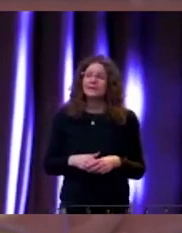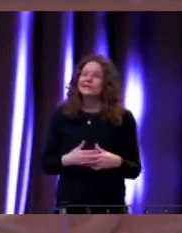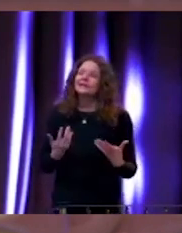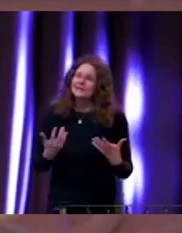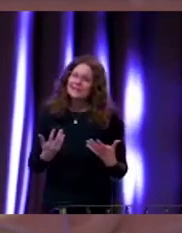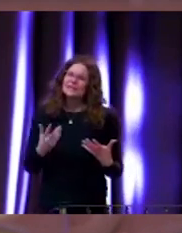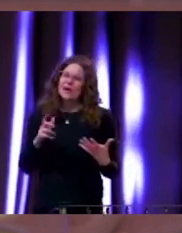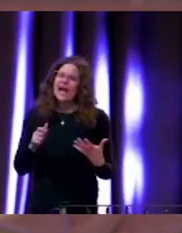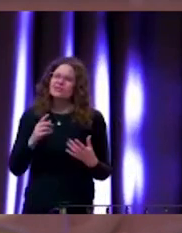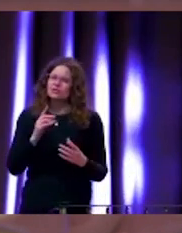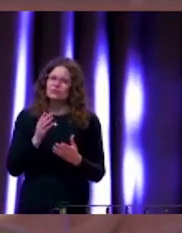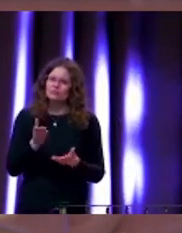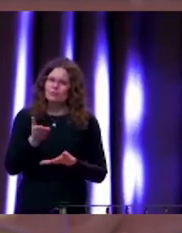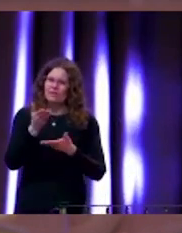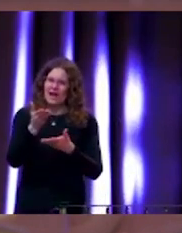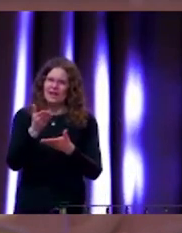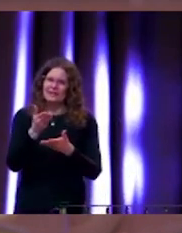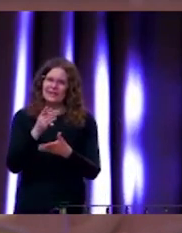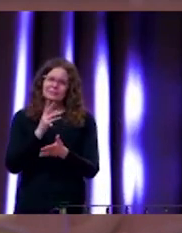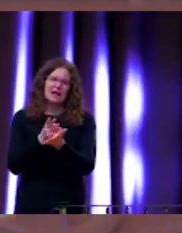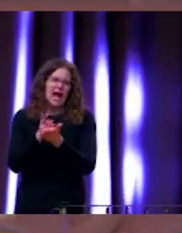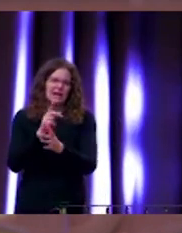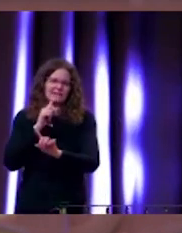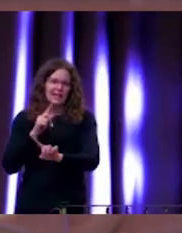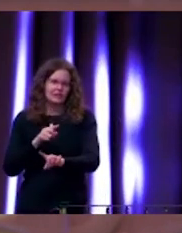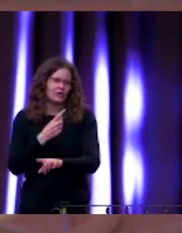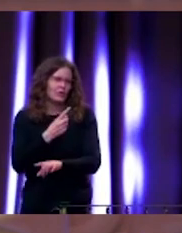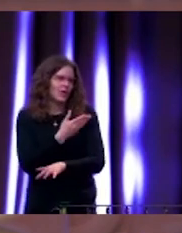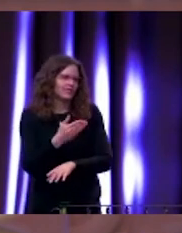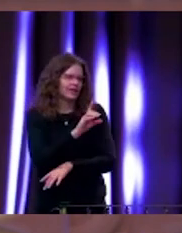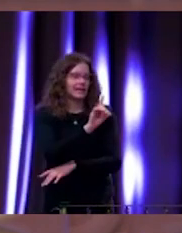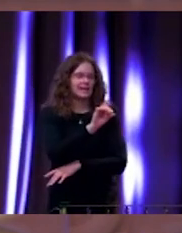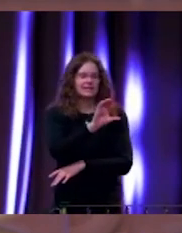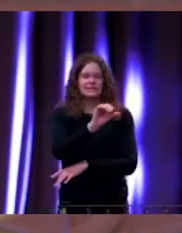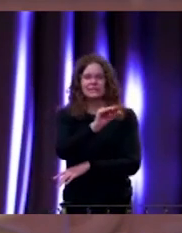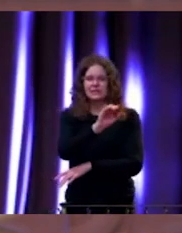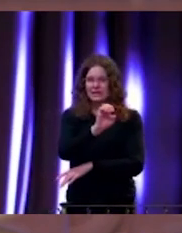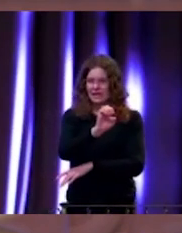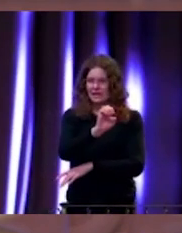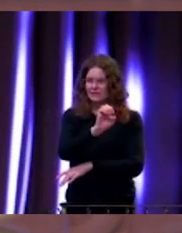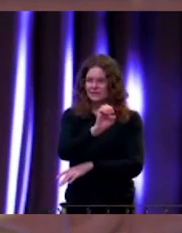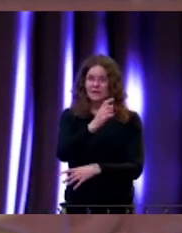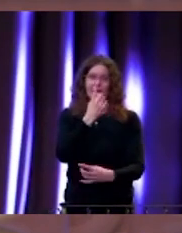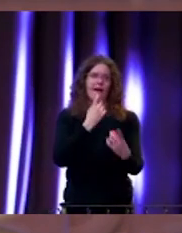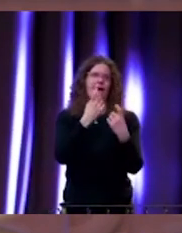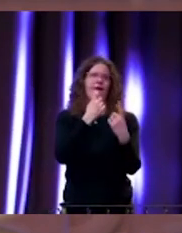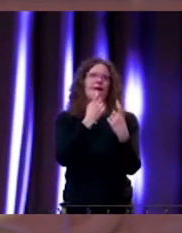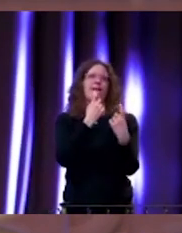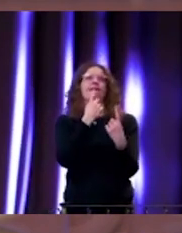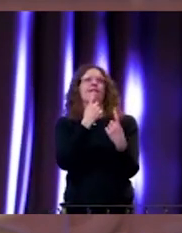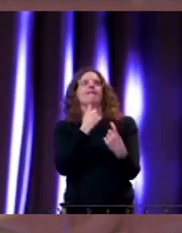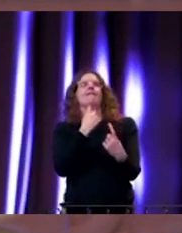practical answer to this, because, you know, one of the things that DCase often gets asked is, why do you guys ask so many